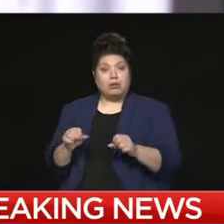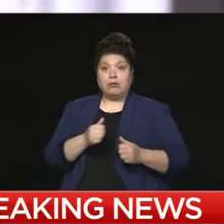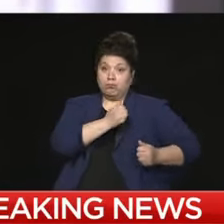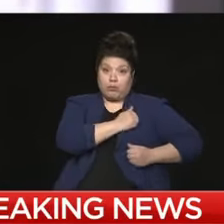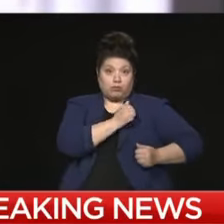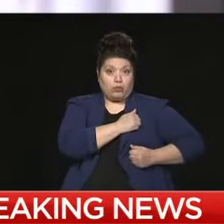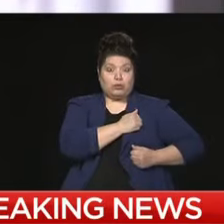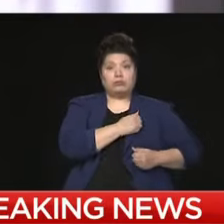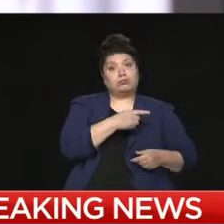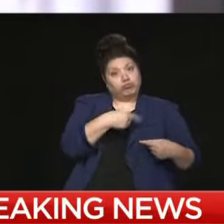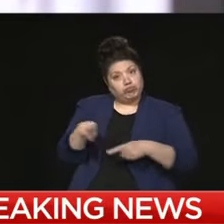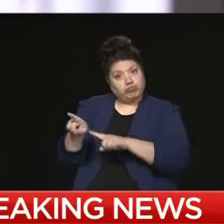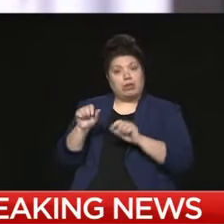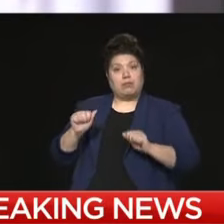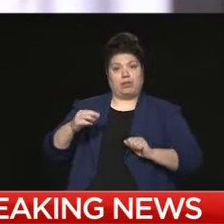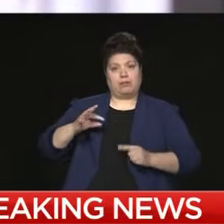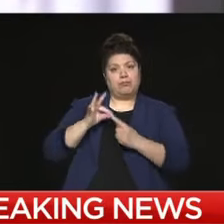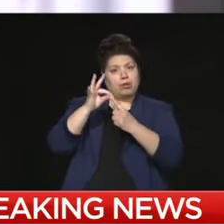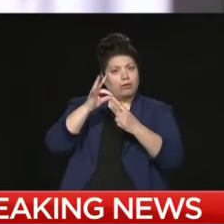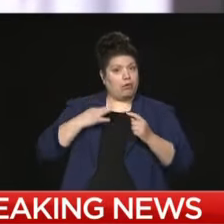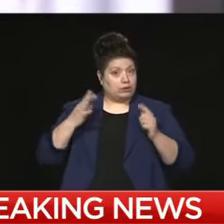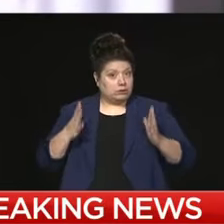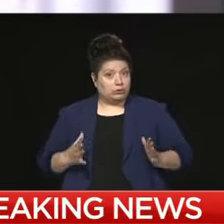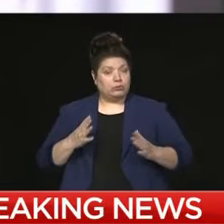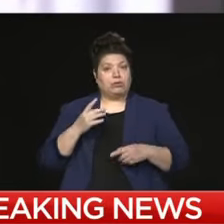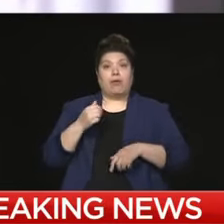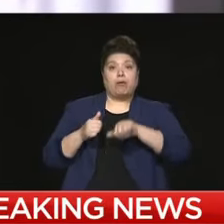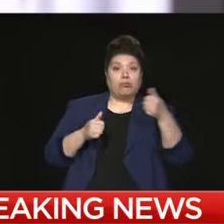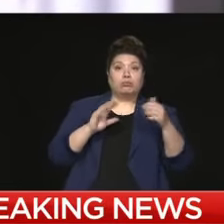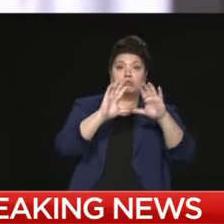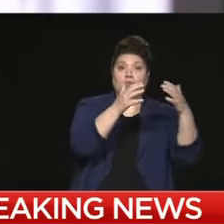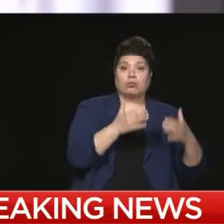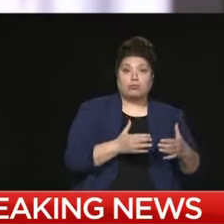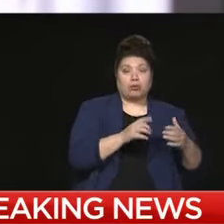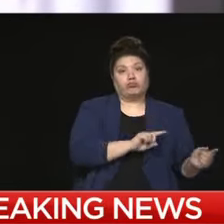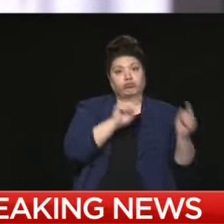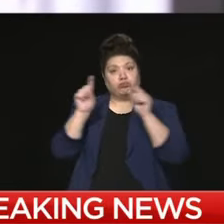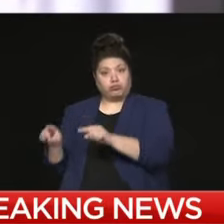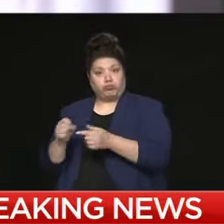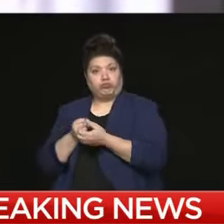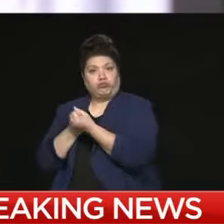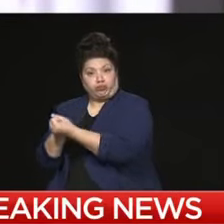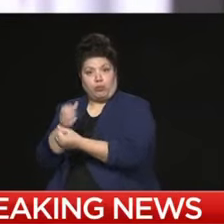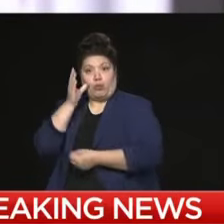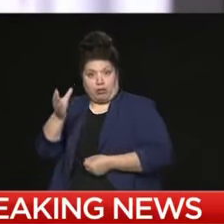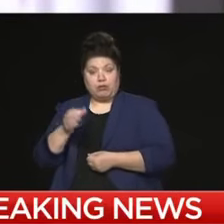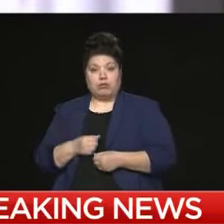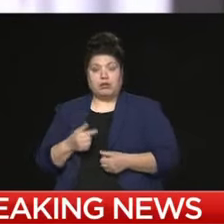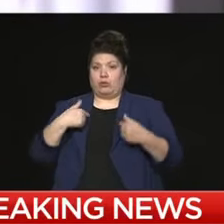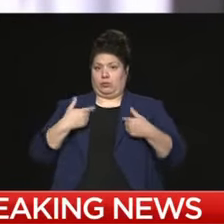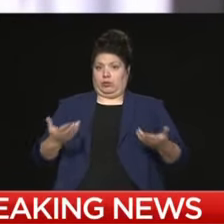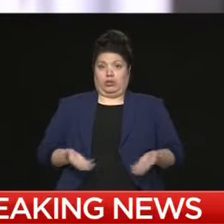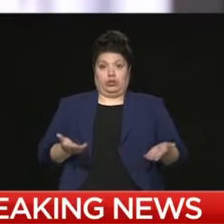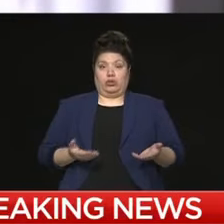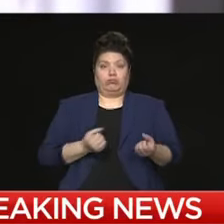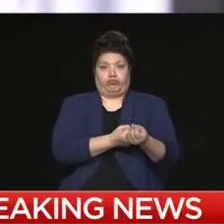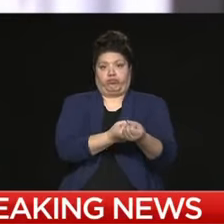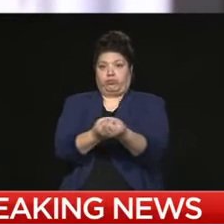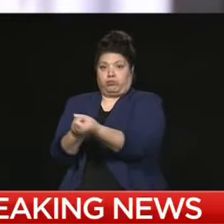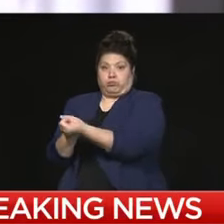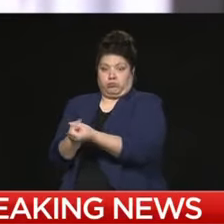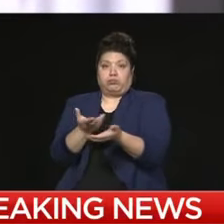Forces, and specialized volunteers who registered with Health Canada. We will always be there for Canadians